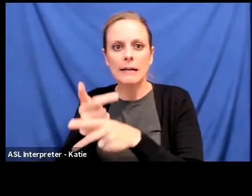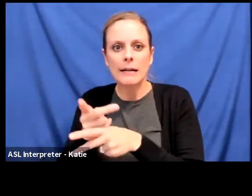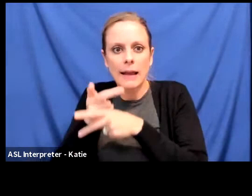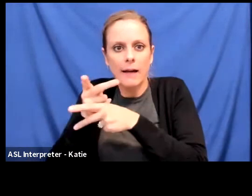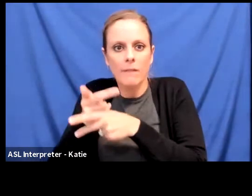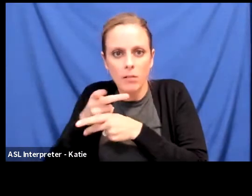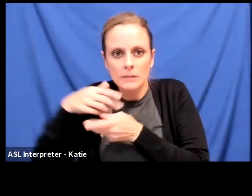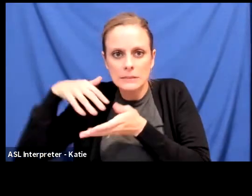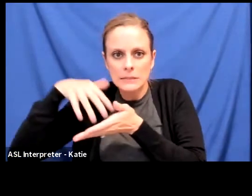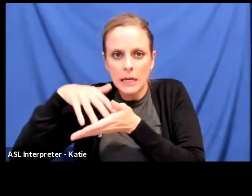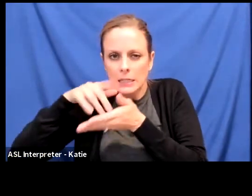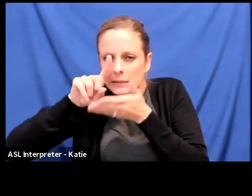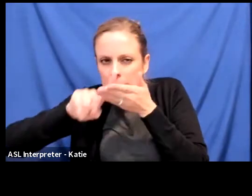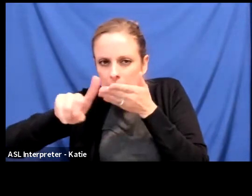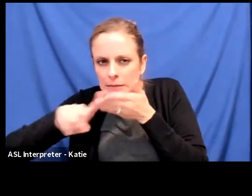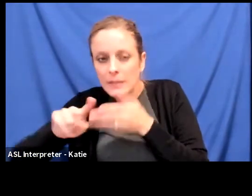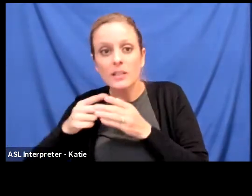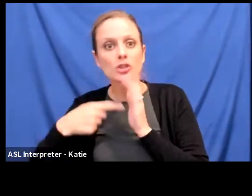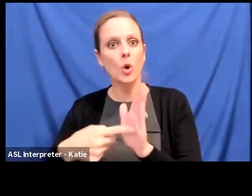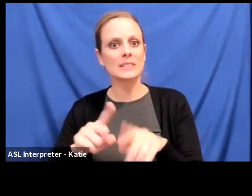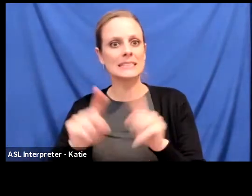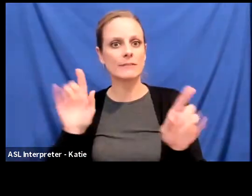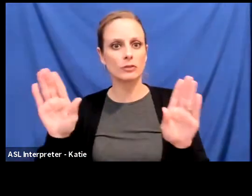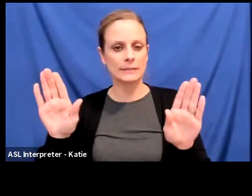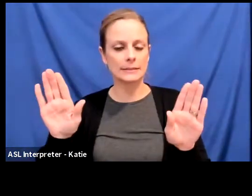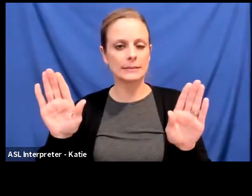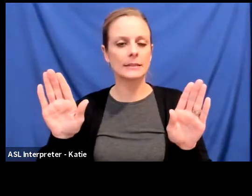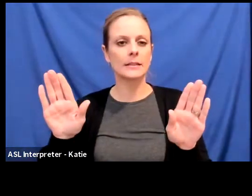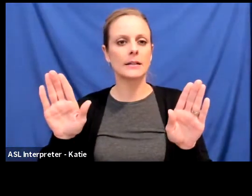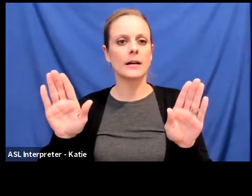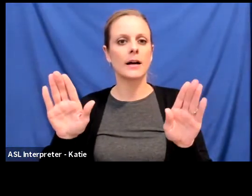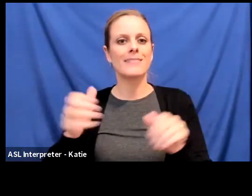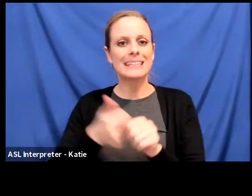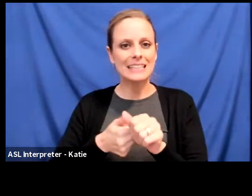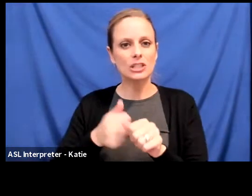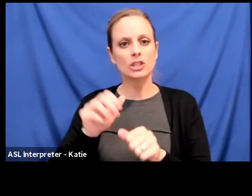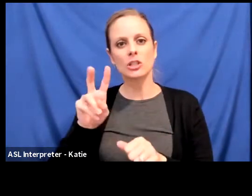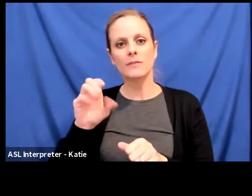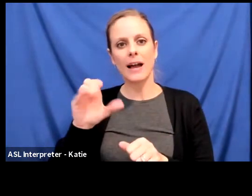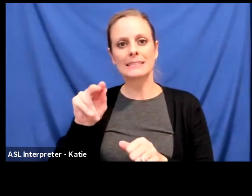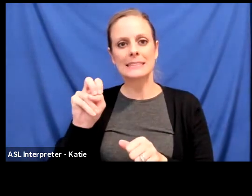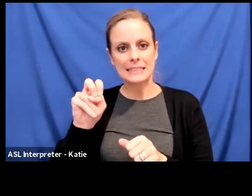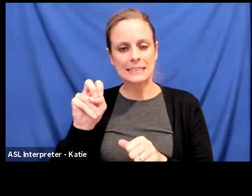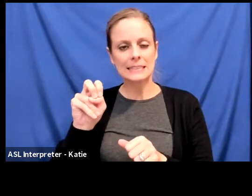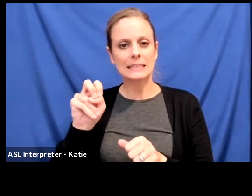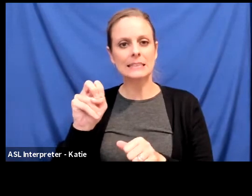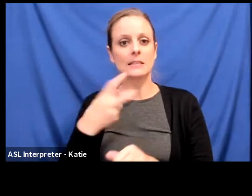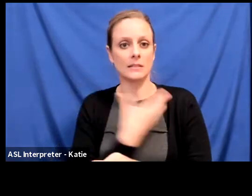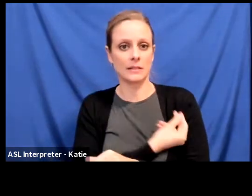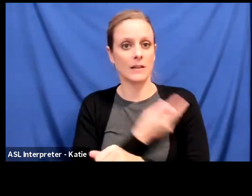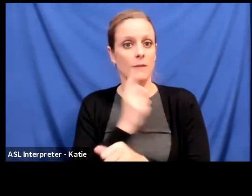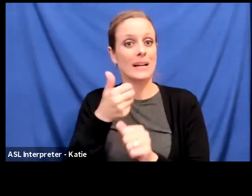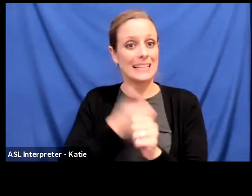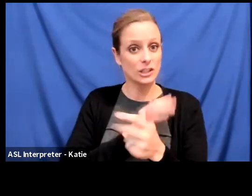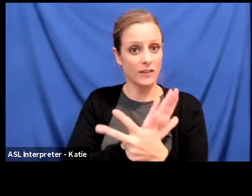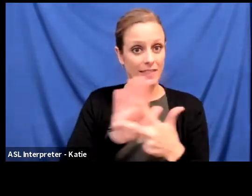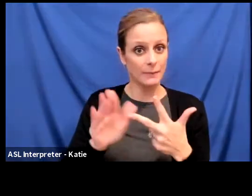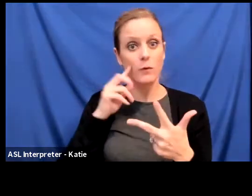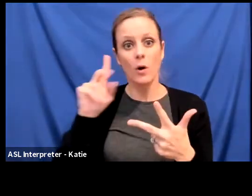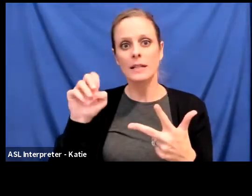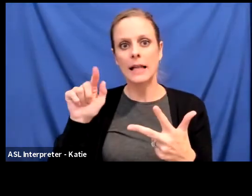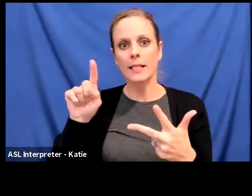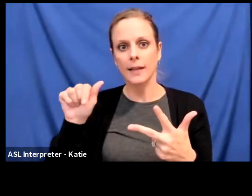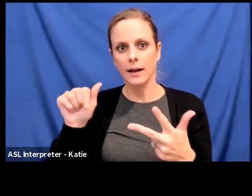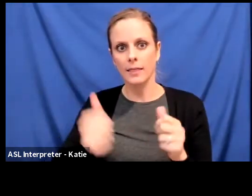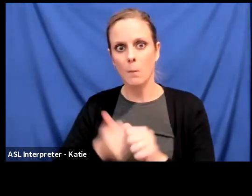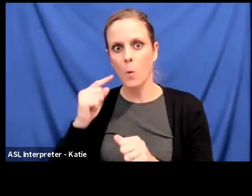that shows the difference in performance of the vaccines during Delta for both severe disease, which is what we care about the most, and